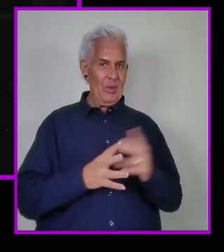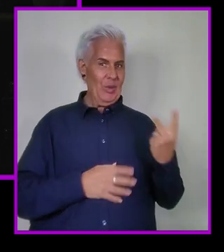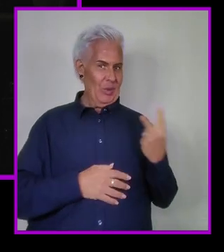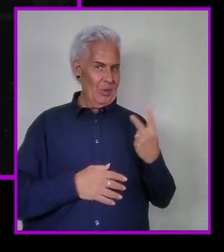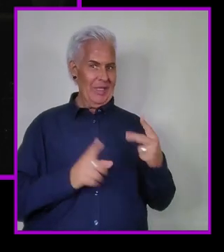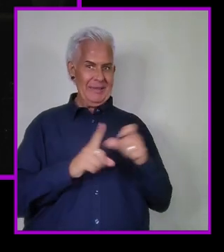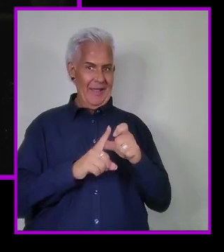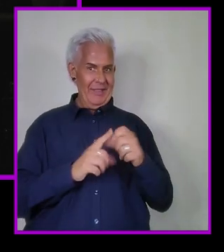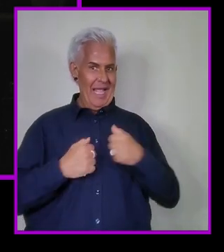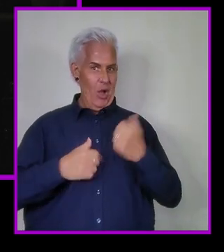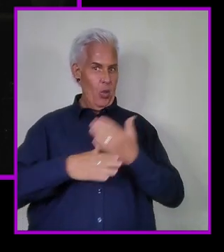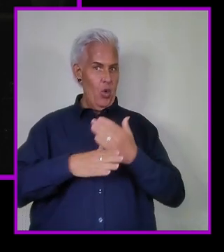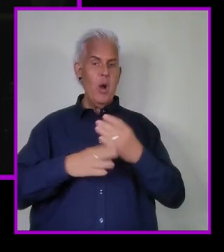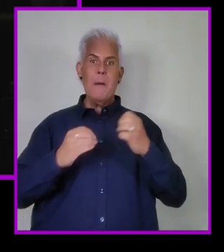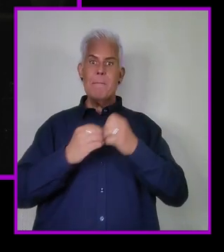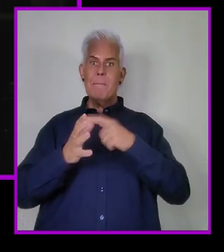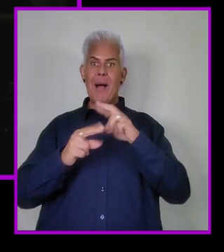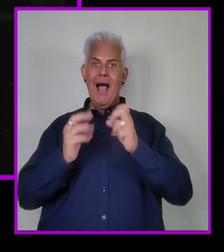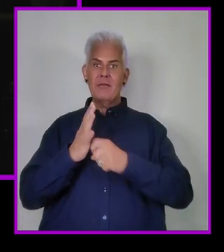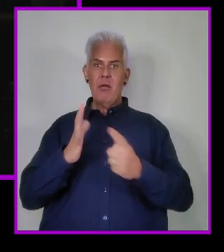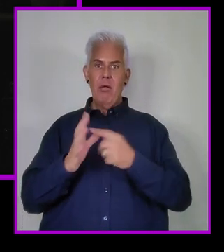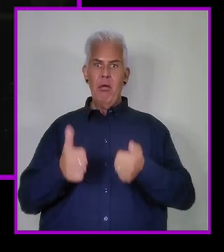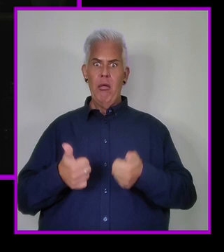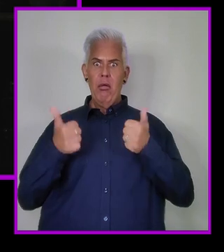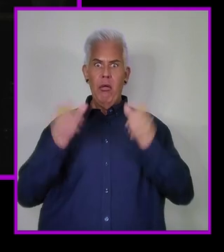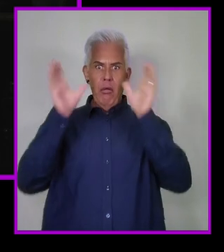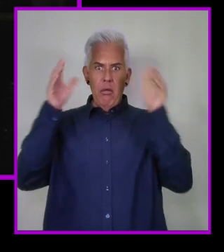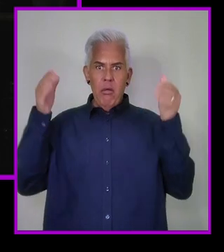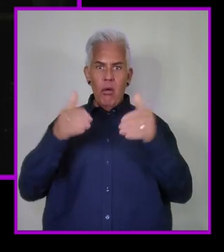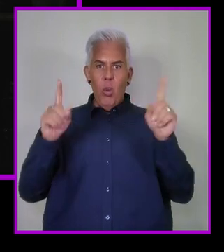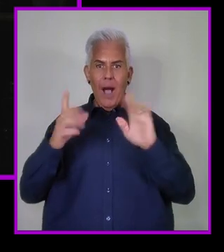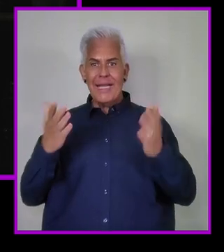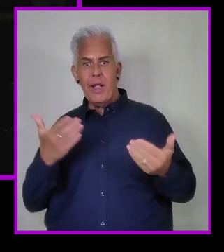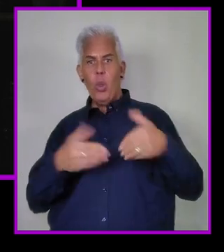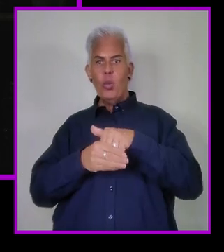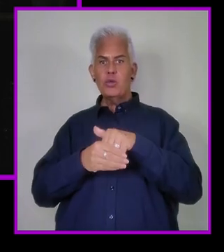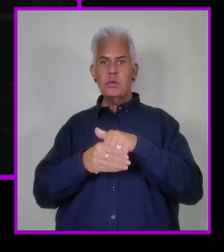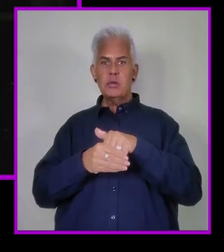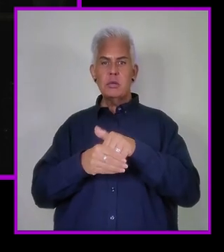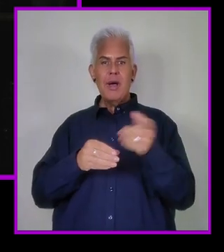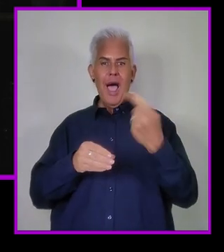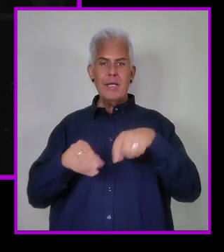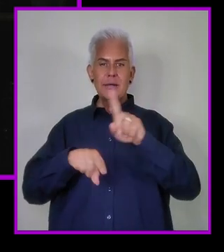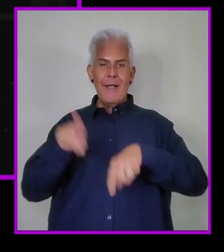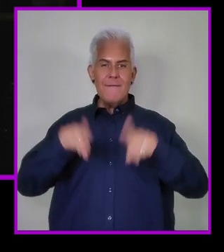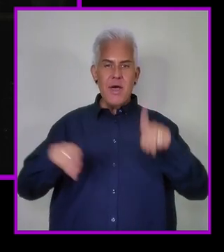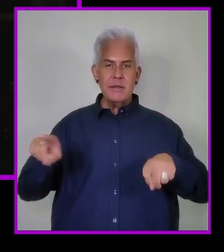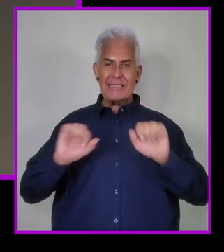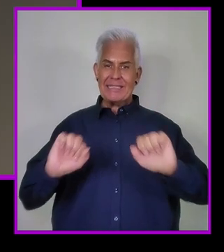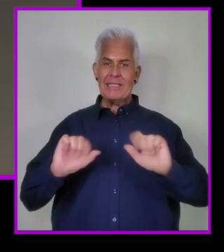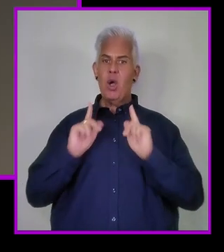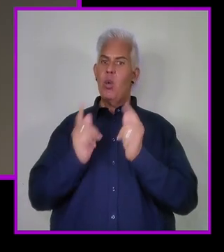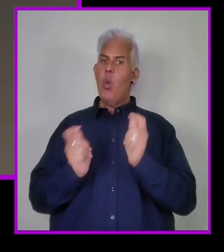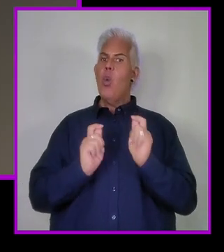I and others' work, BAFTA has really put a big focus on inclusion and diversity in its